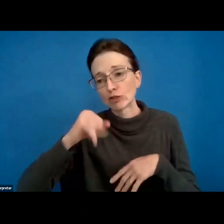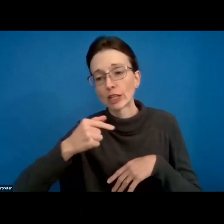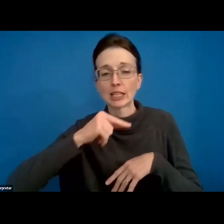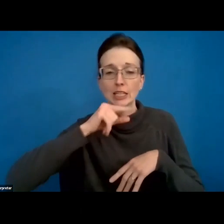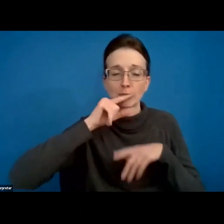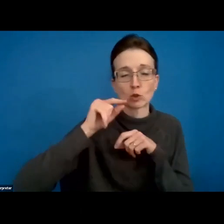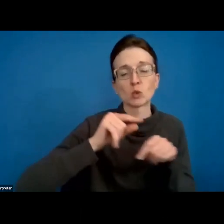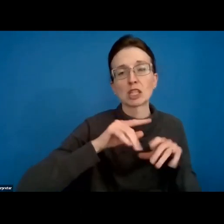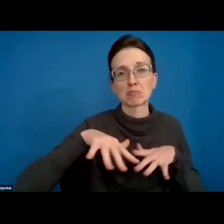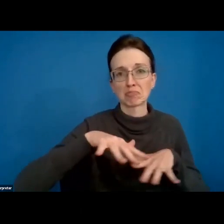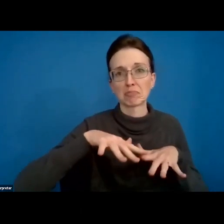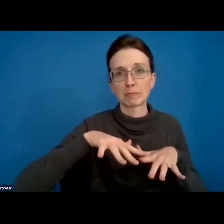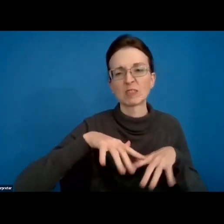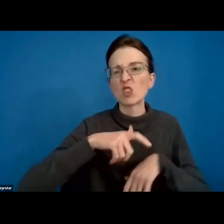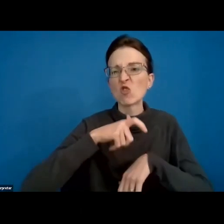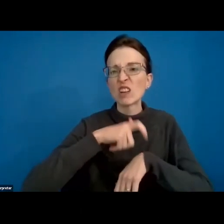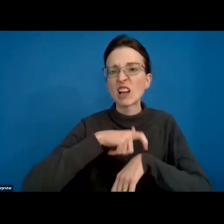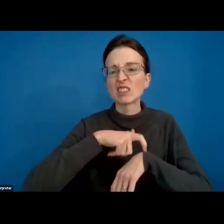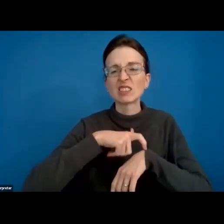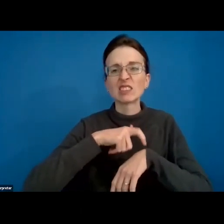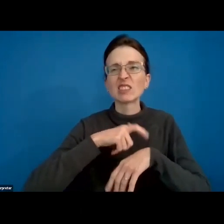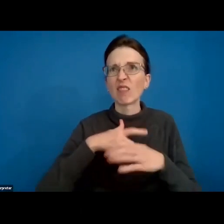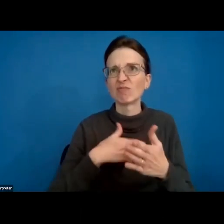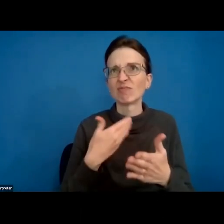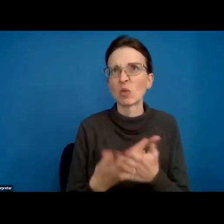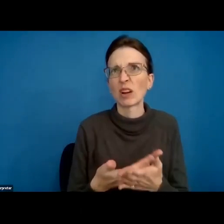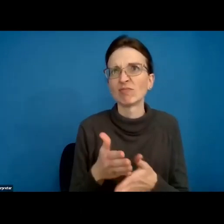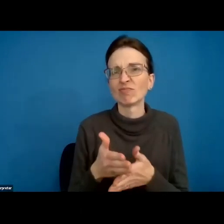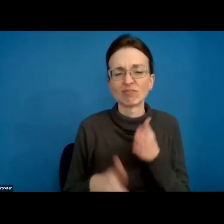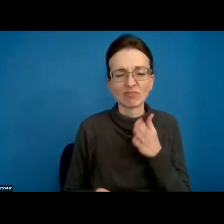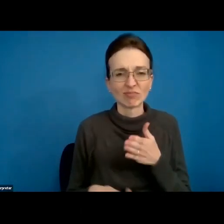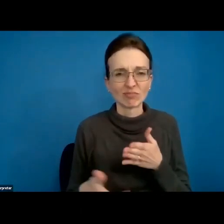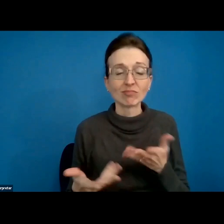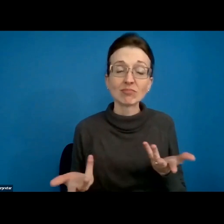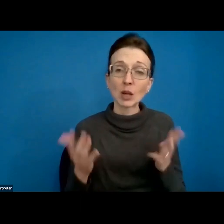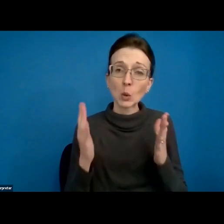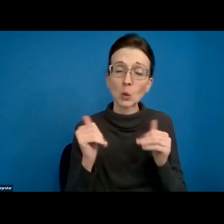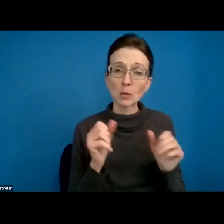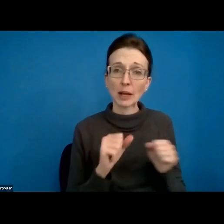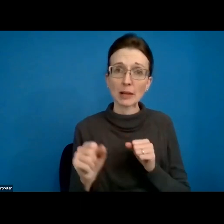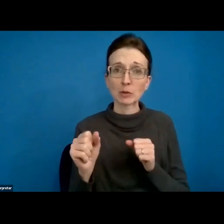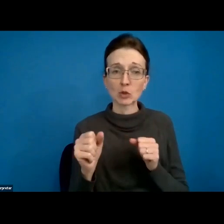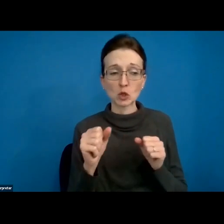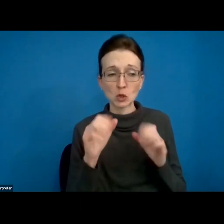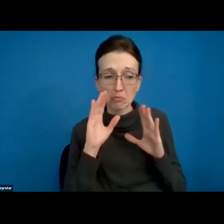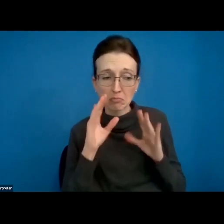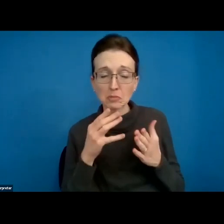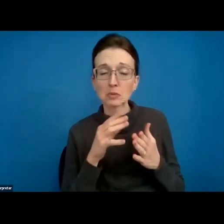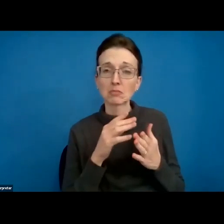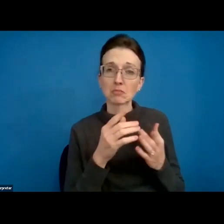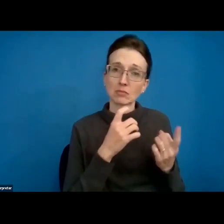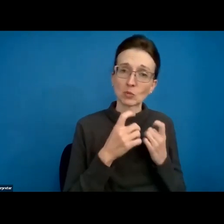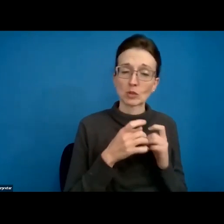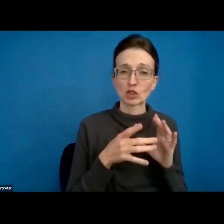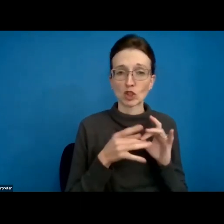We are pretty much at time. I hope I was able to communicate most of people's questions and comments in the chat,